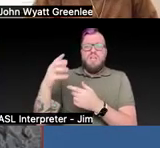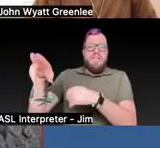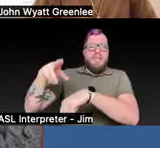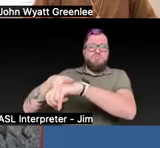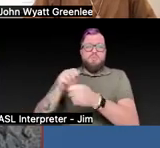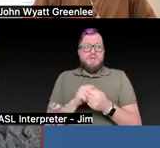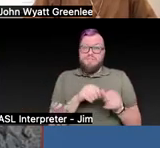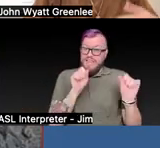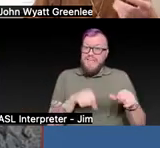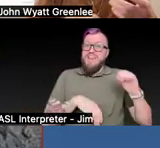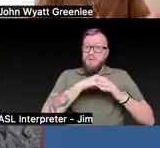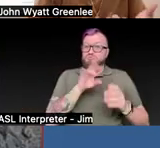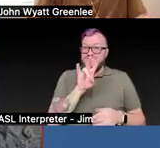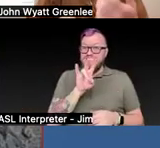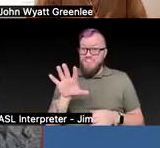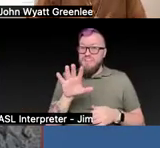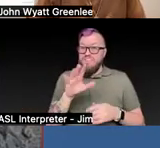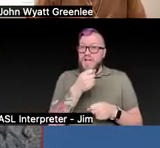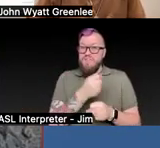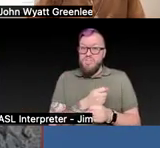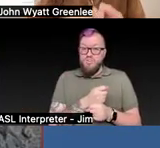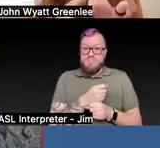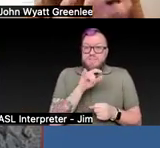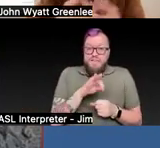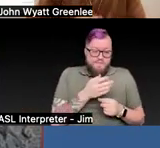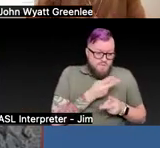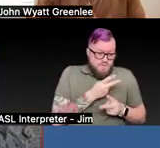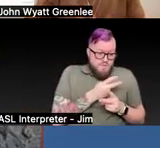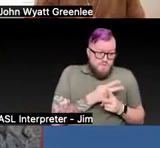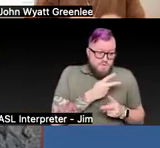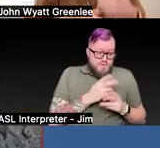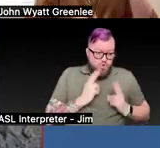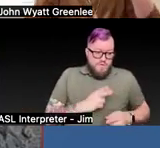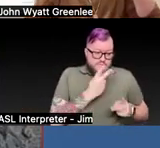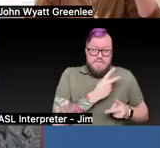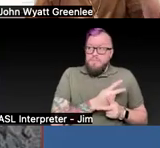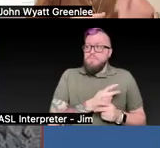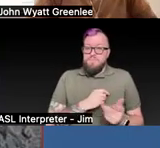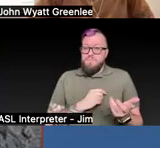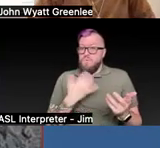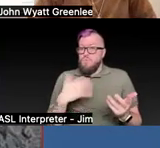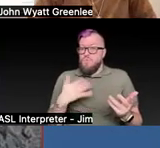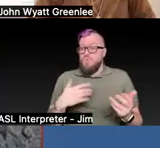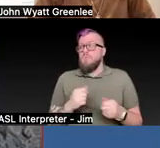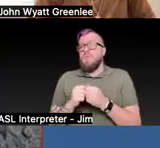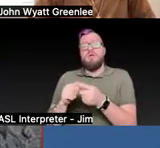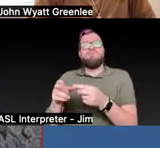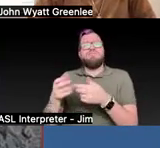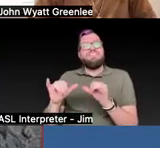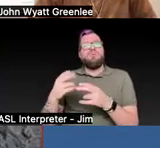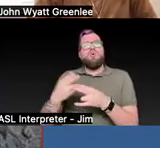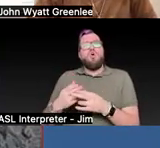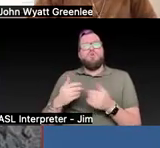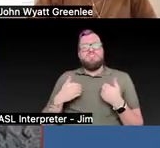lived. As and they'll do this as what are called yellow eels. They look yellow, as you can see here, and they are technically still juveniles